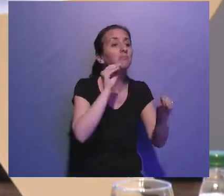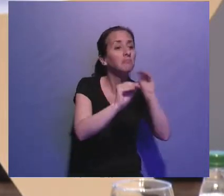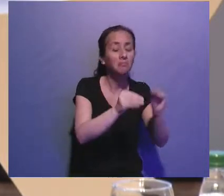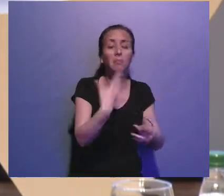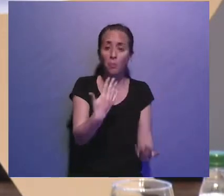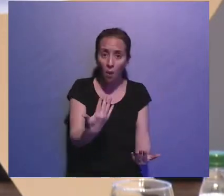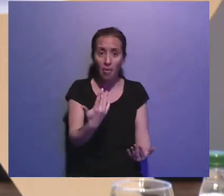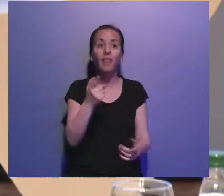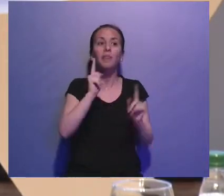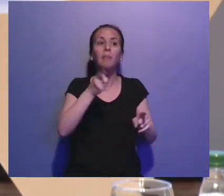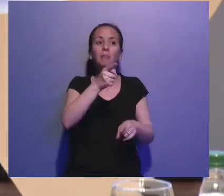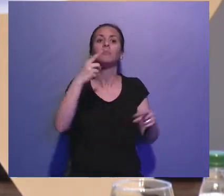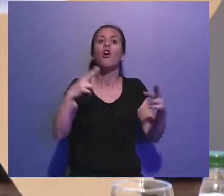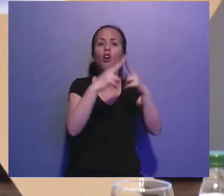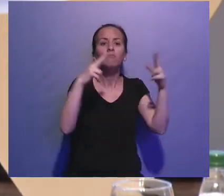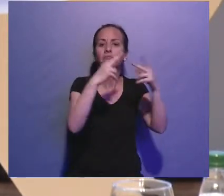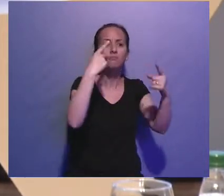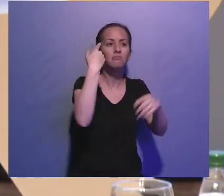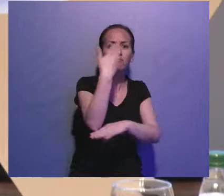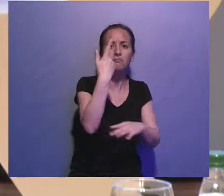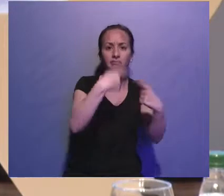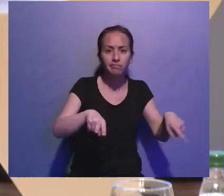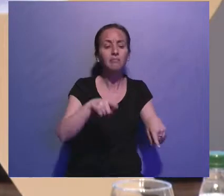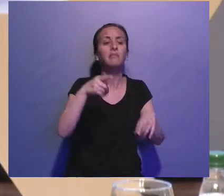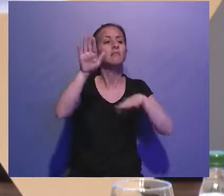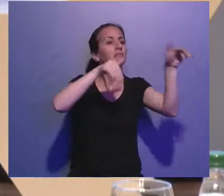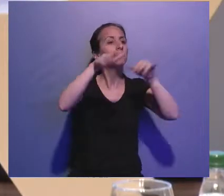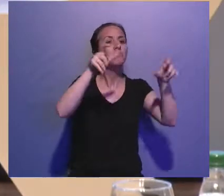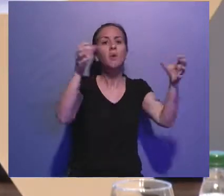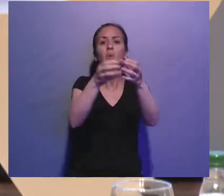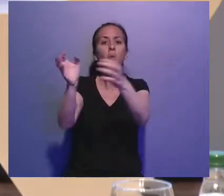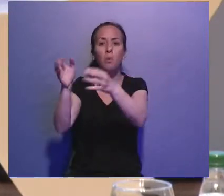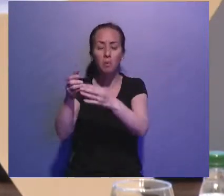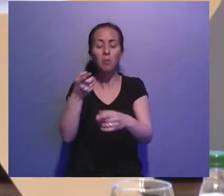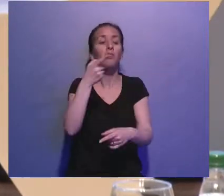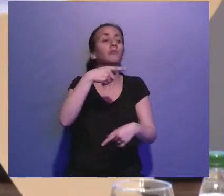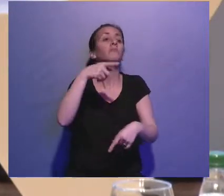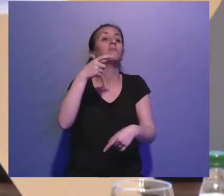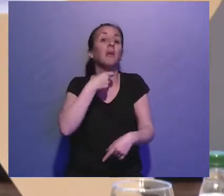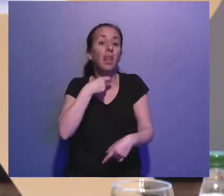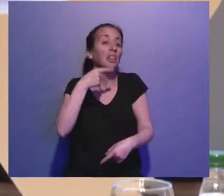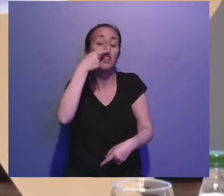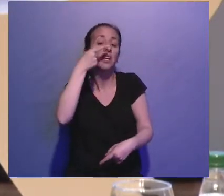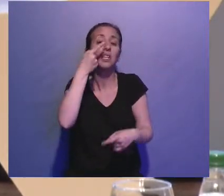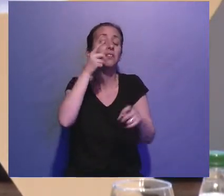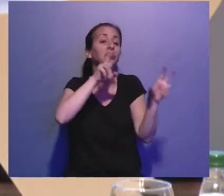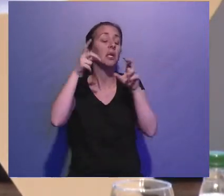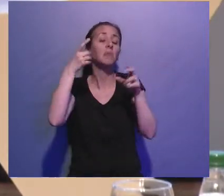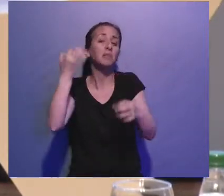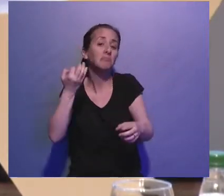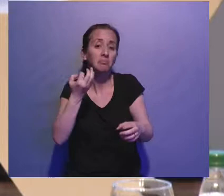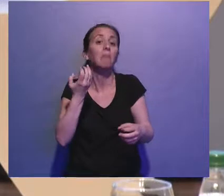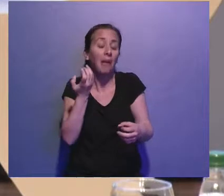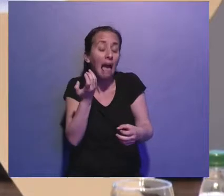where groups were convening. So they were particularly interested in growing the participation of the business community in their open